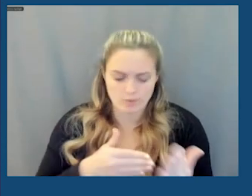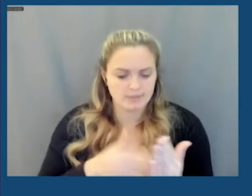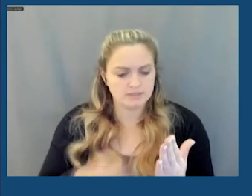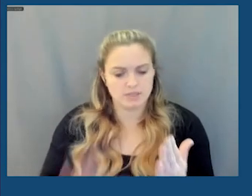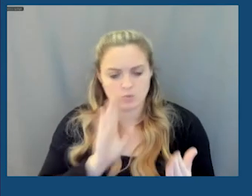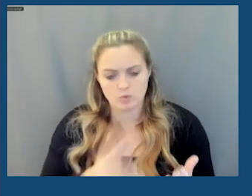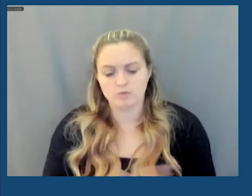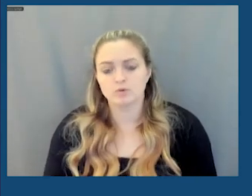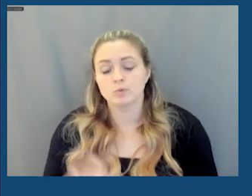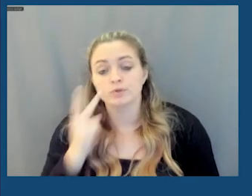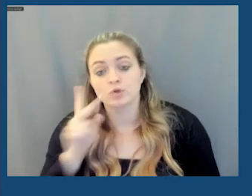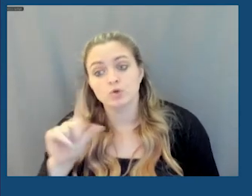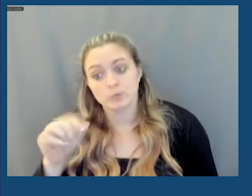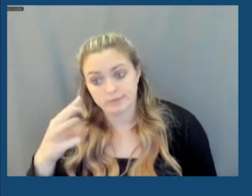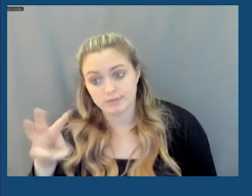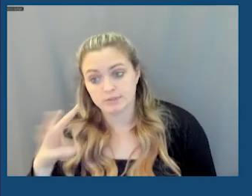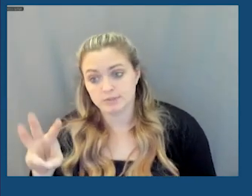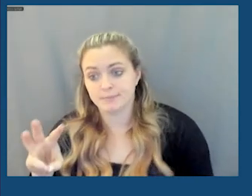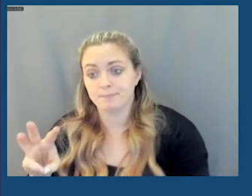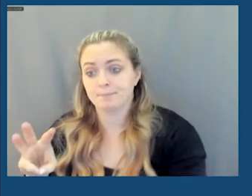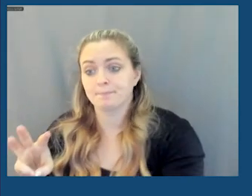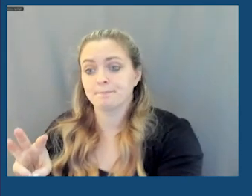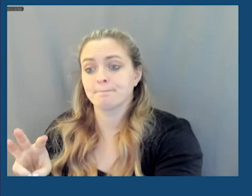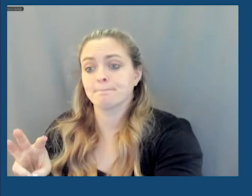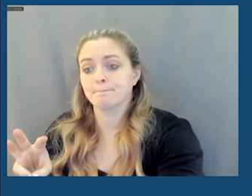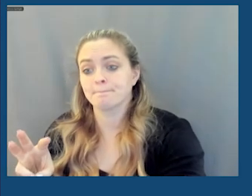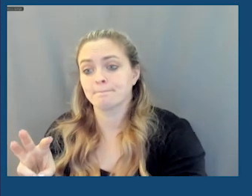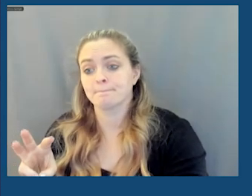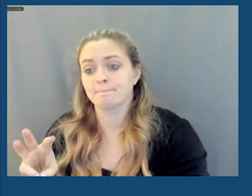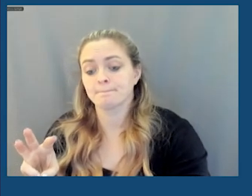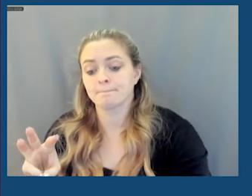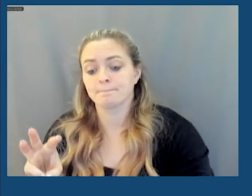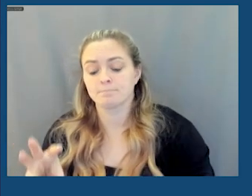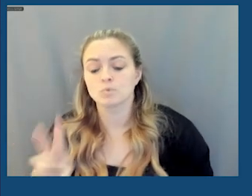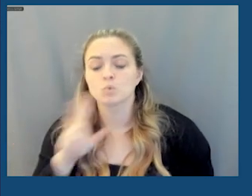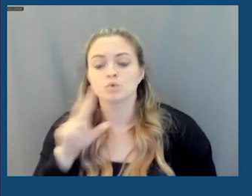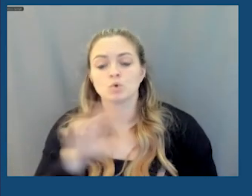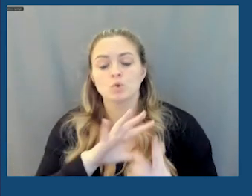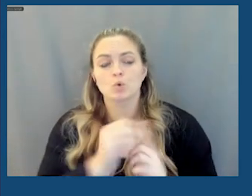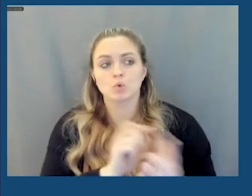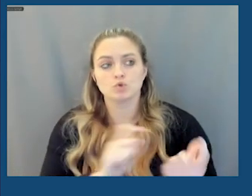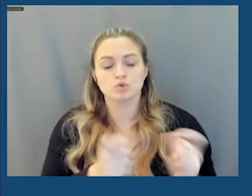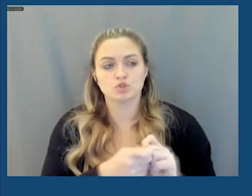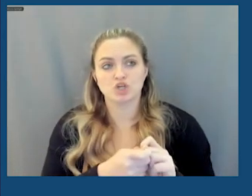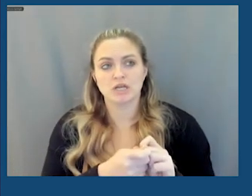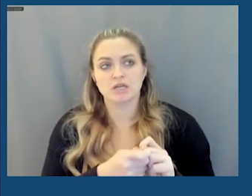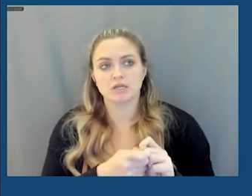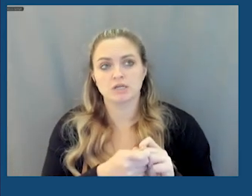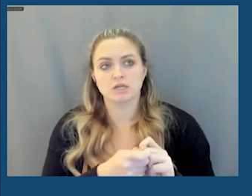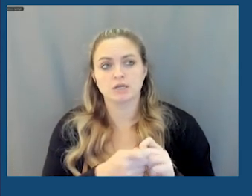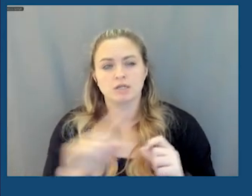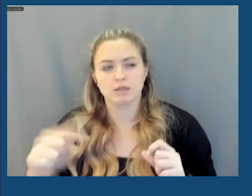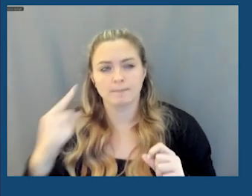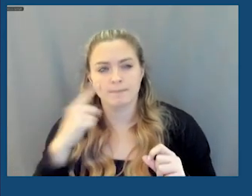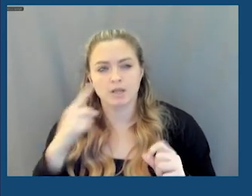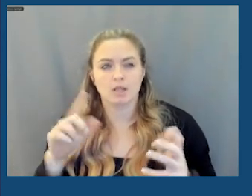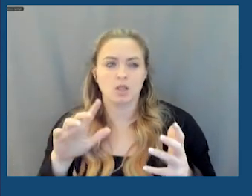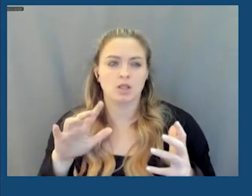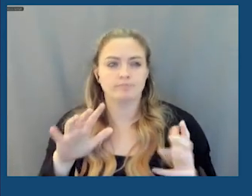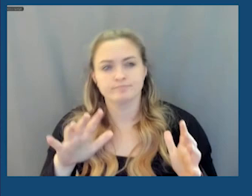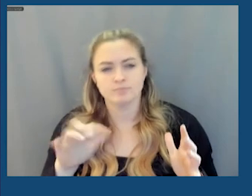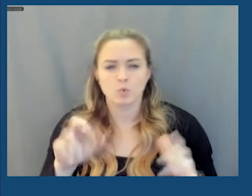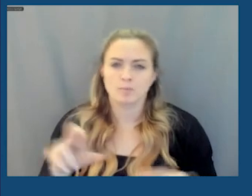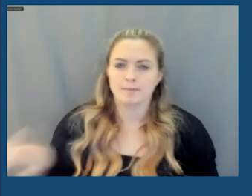in 2016 where the culture changed the political climate, or maybe the political